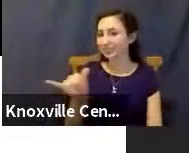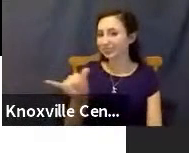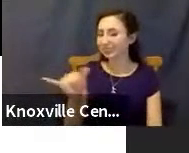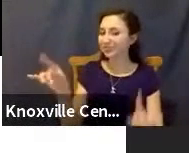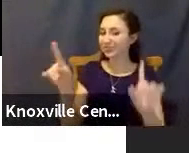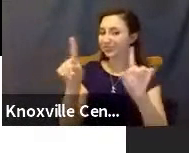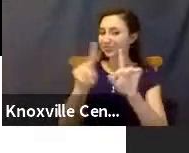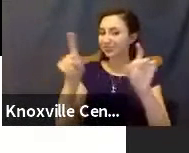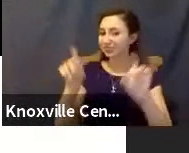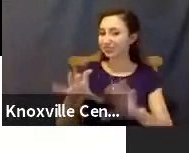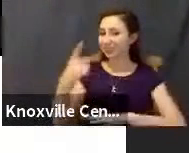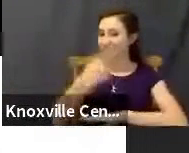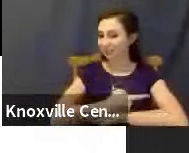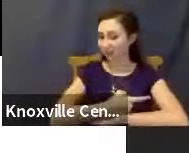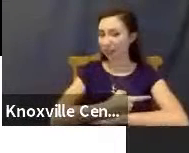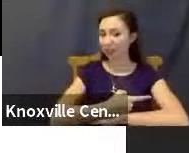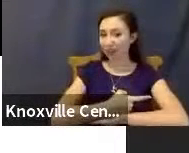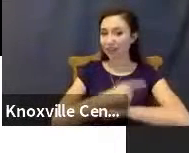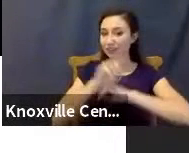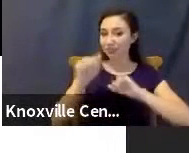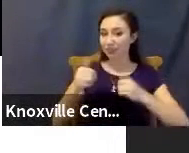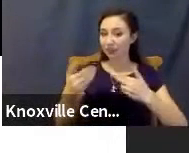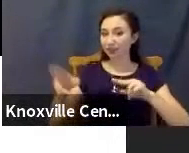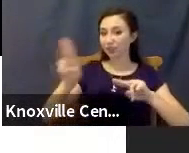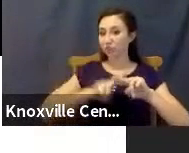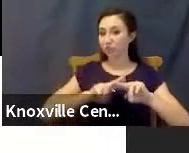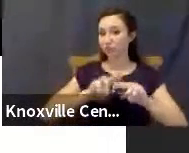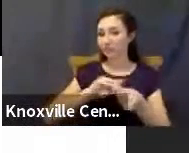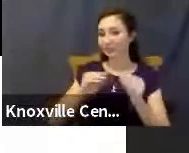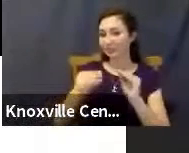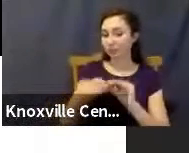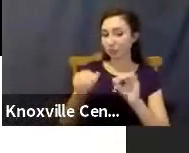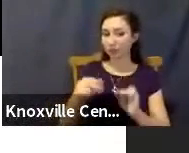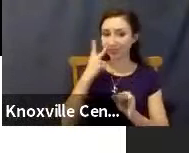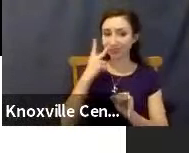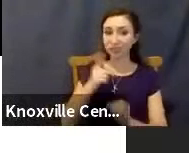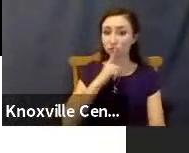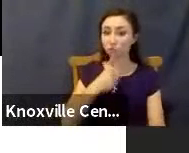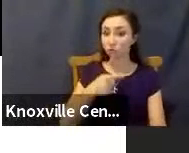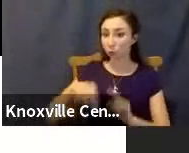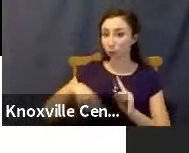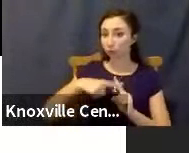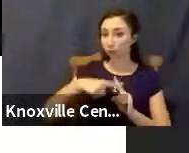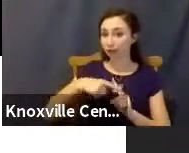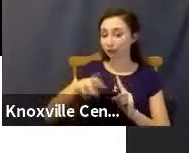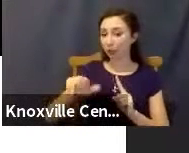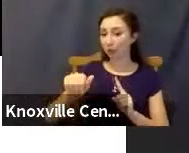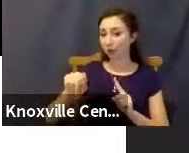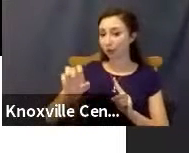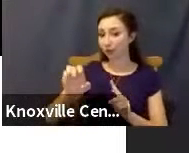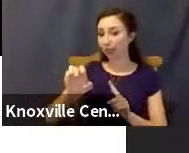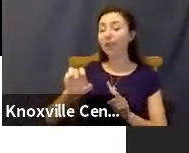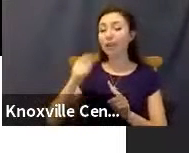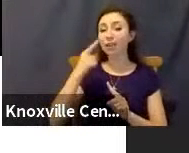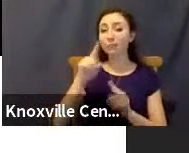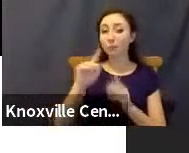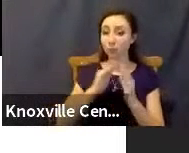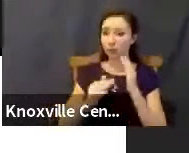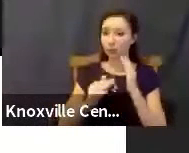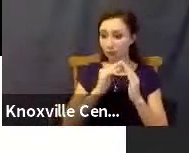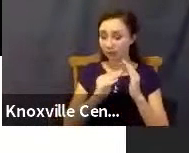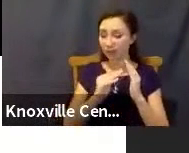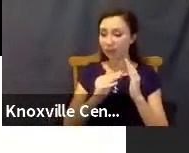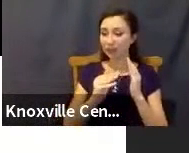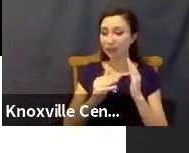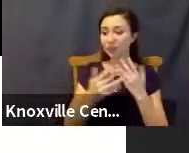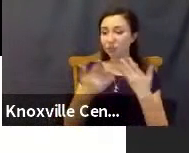testing days or things like that to get our numbers up so we could see what our true positivity rate is in the community. As you say, what we're